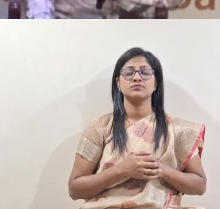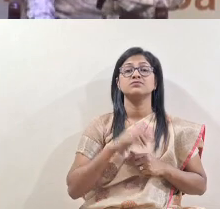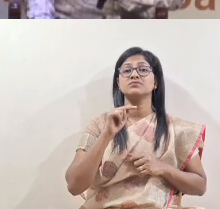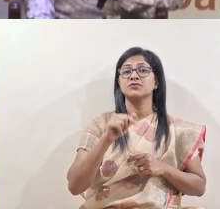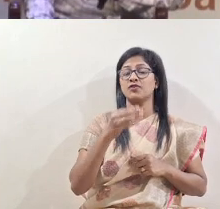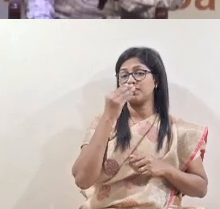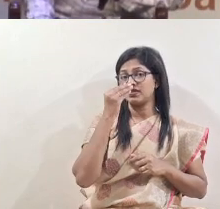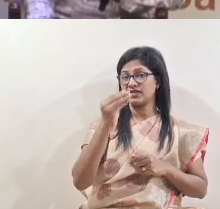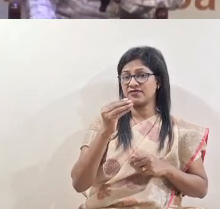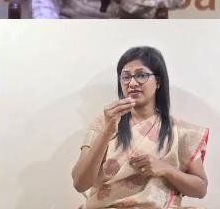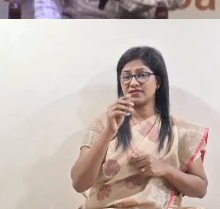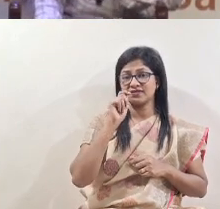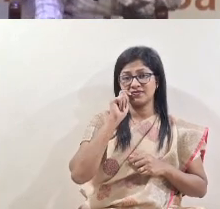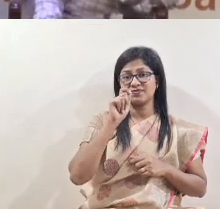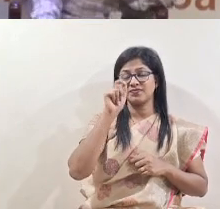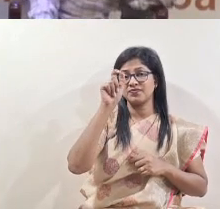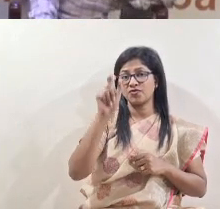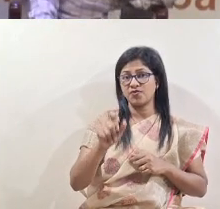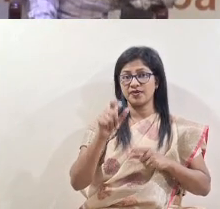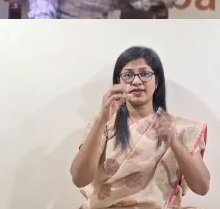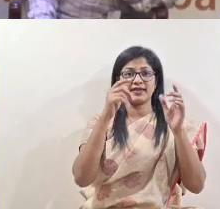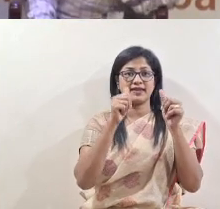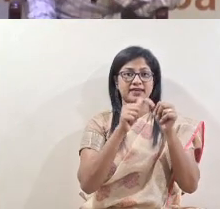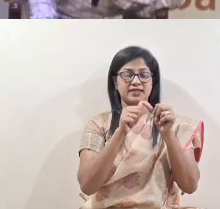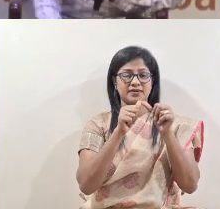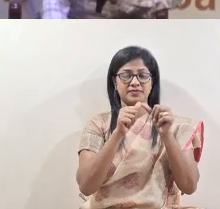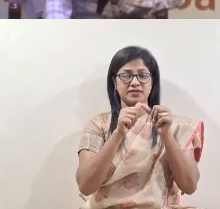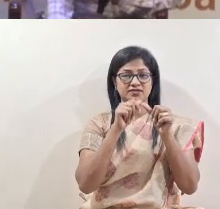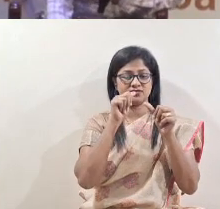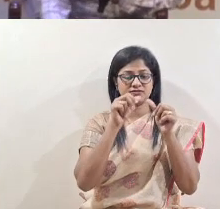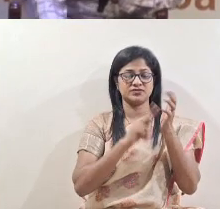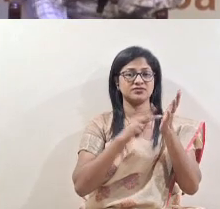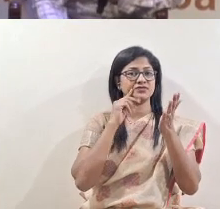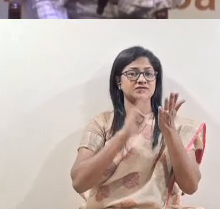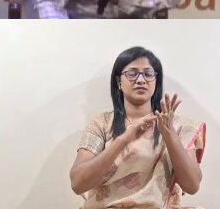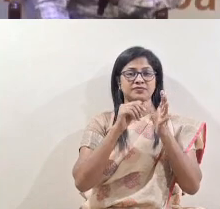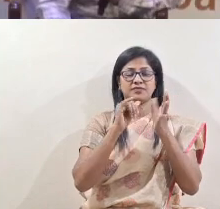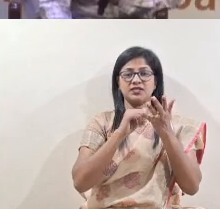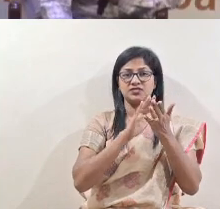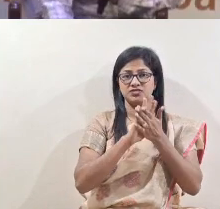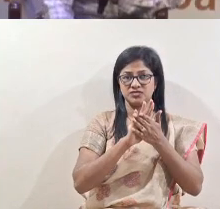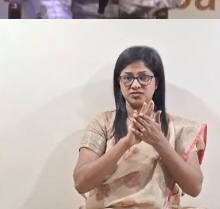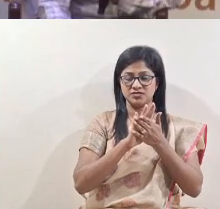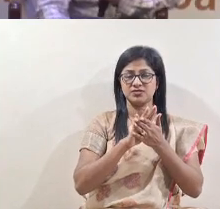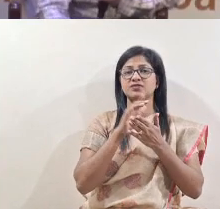I request now Mr. Animesh to please come to the dais and